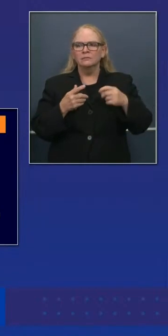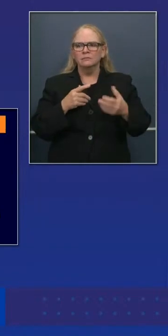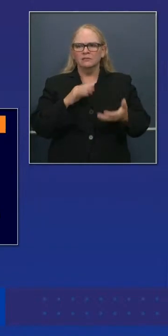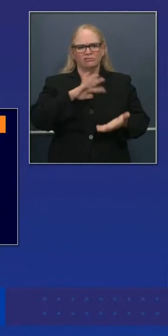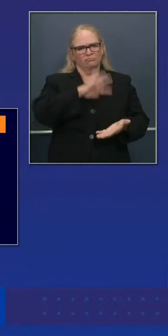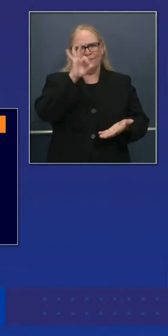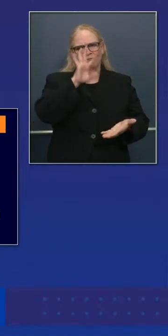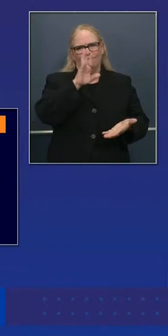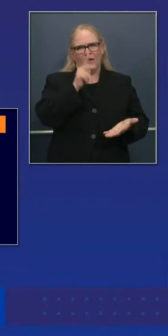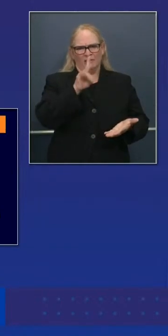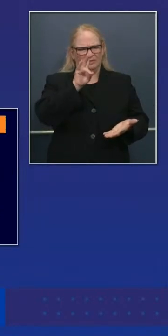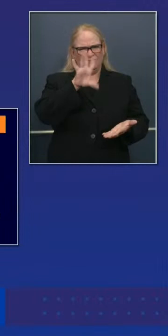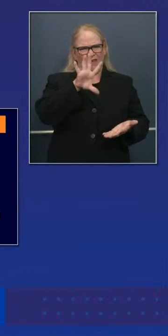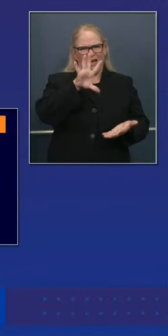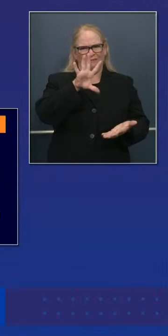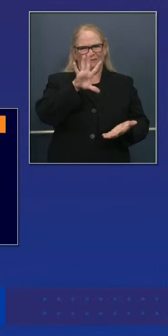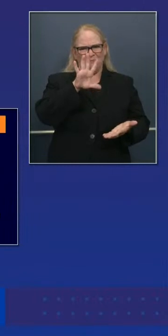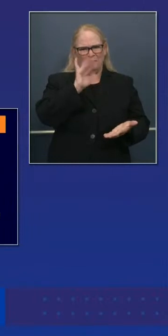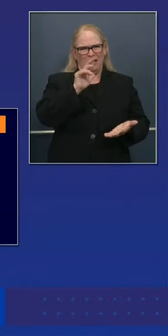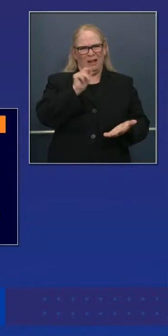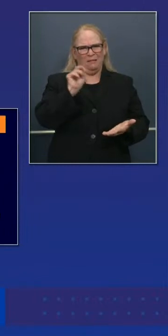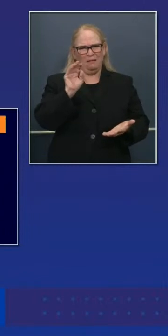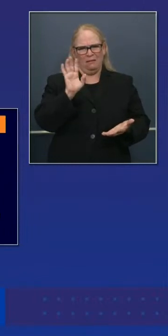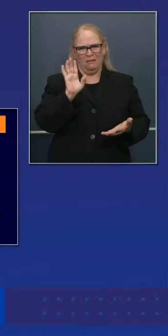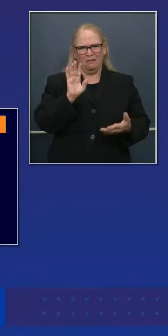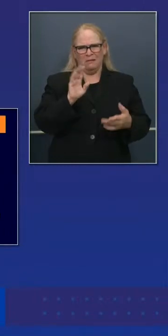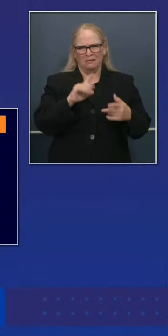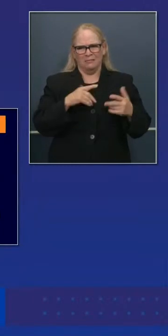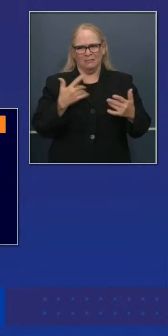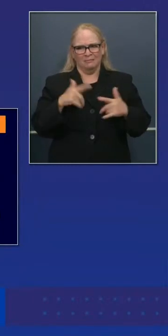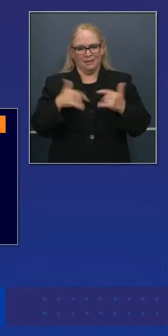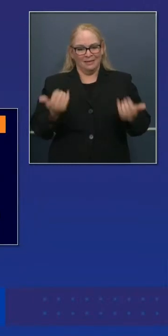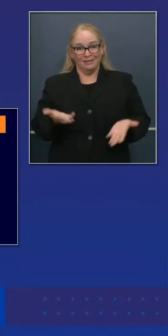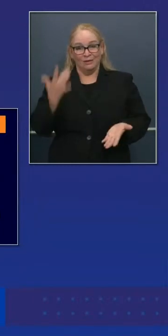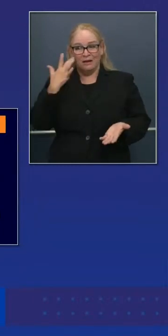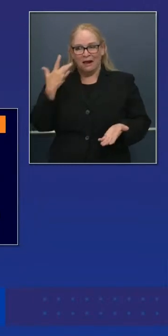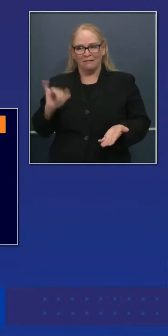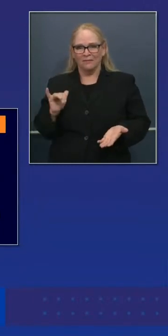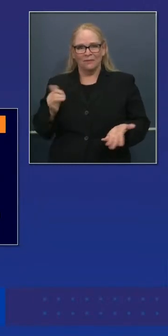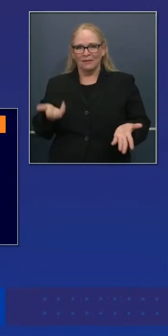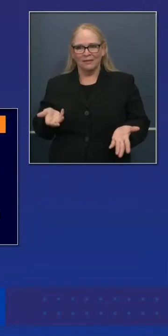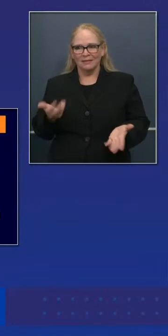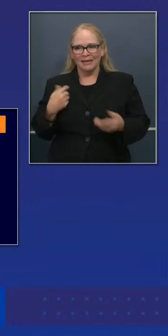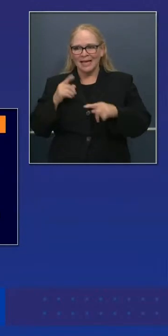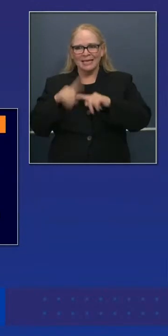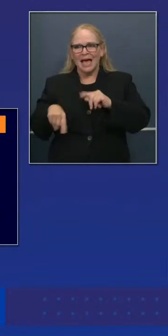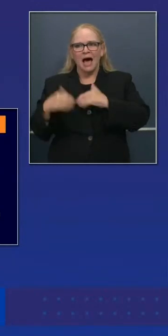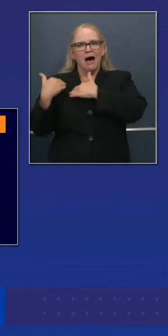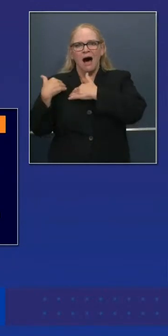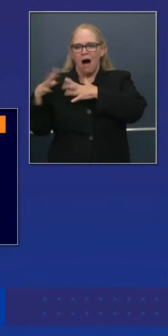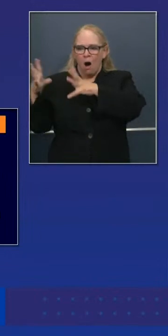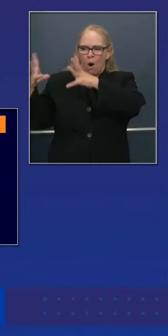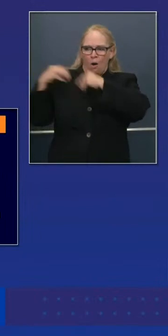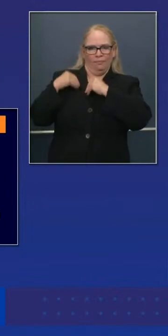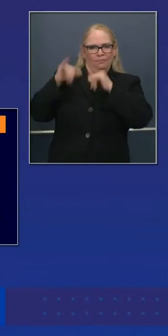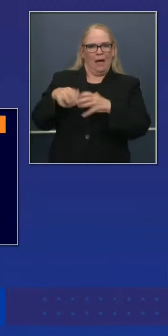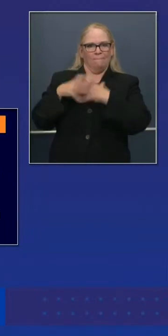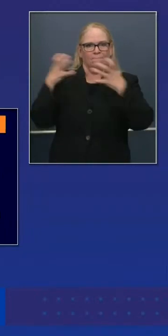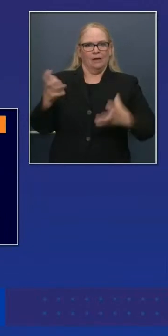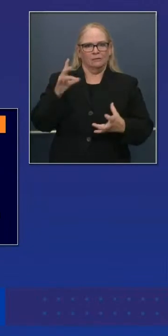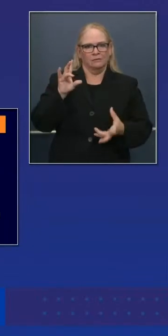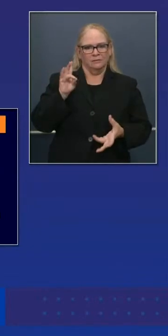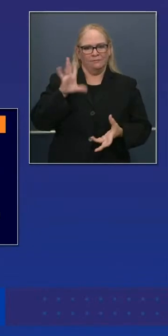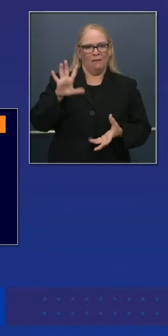likes which even a state as large as California can never absorb without, again, massive